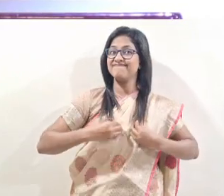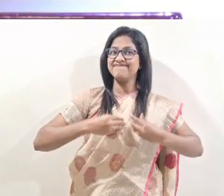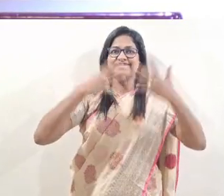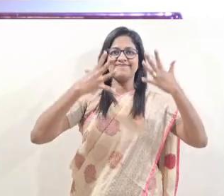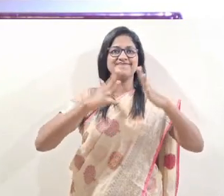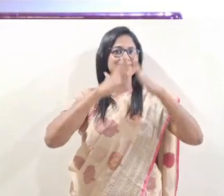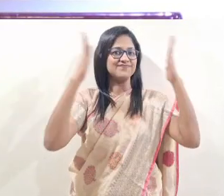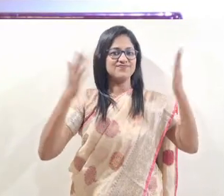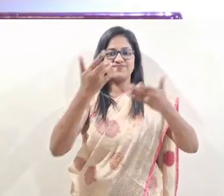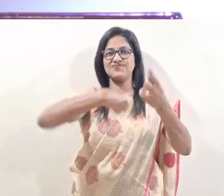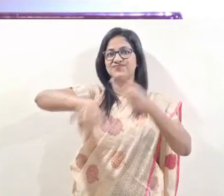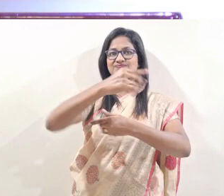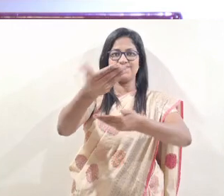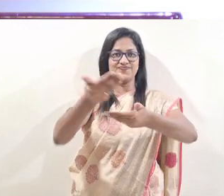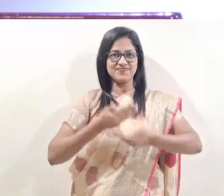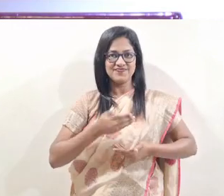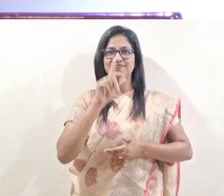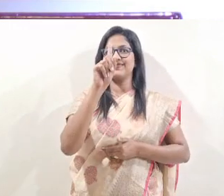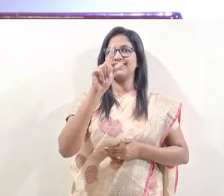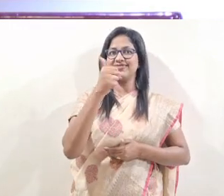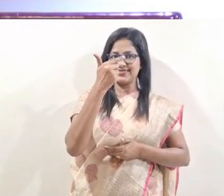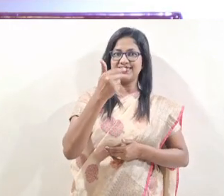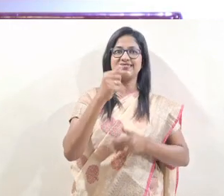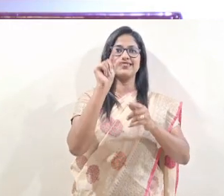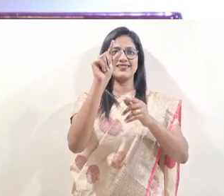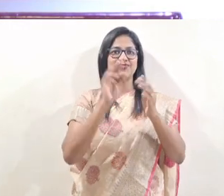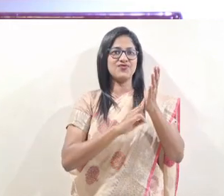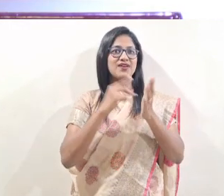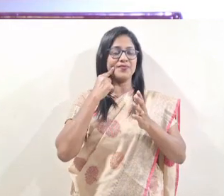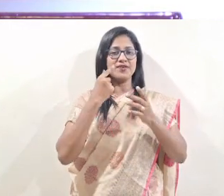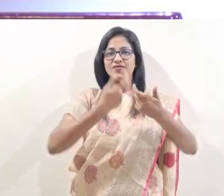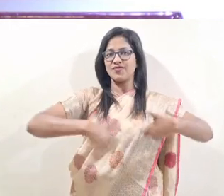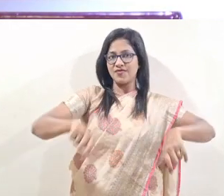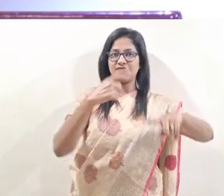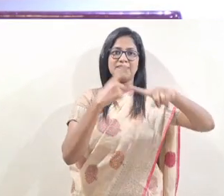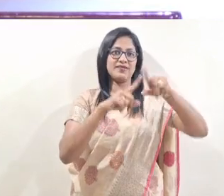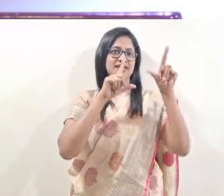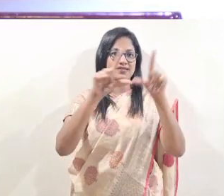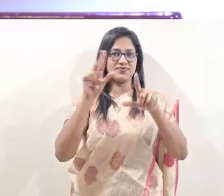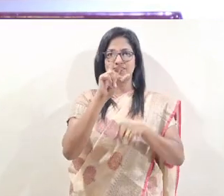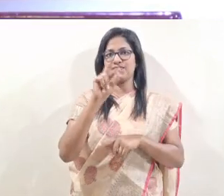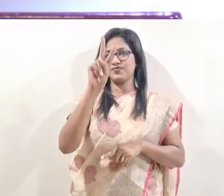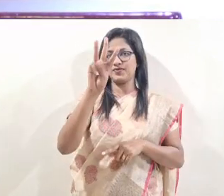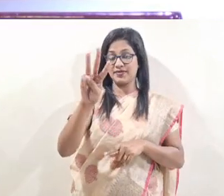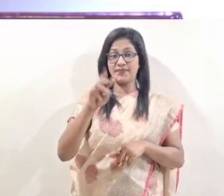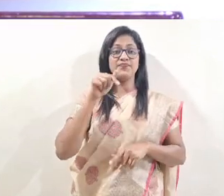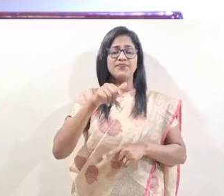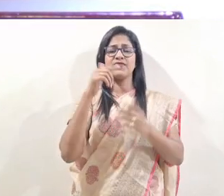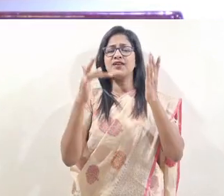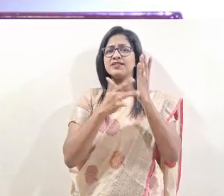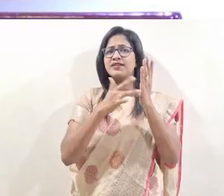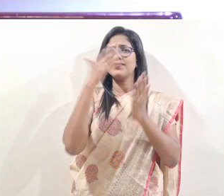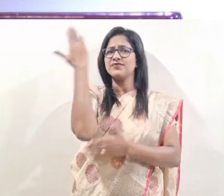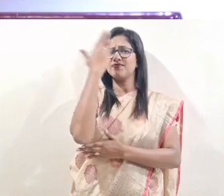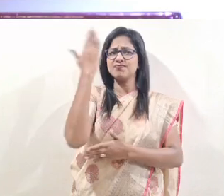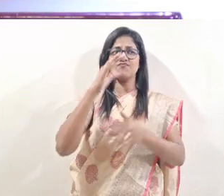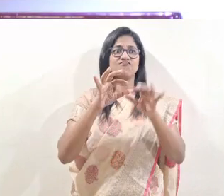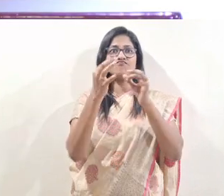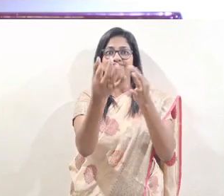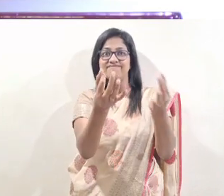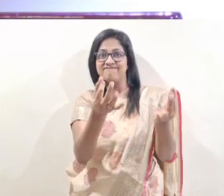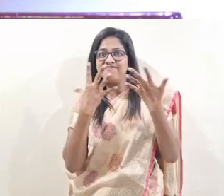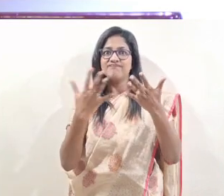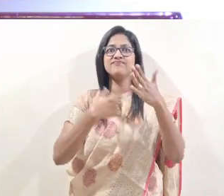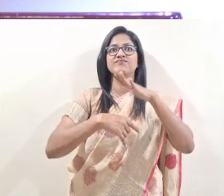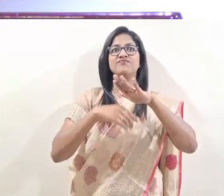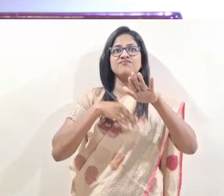the 16th Urban Mobility India Conference cum Exhibition 2023. This technical session is on embedding resilience in urban transportation